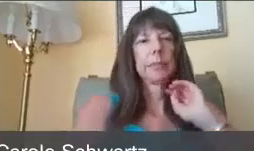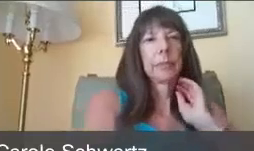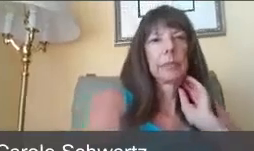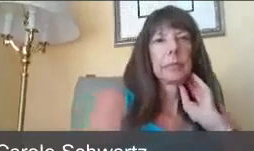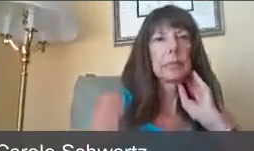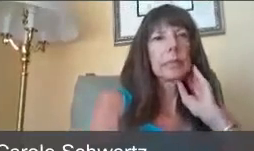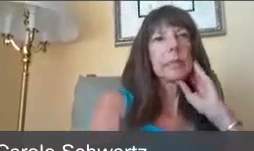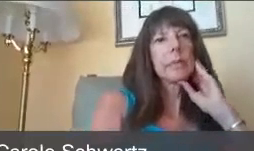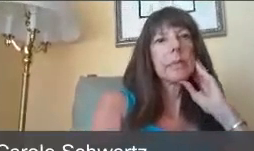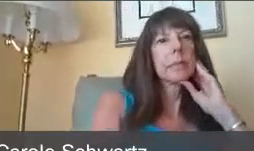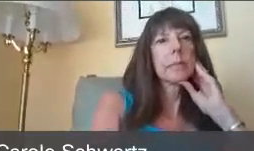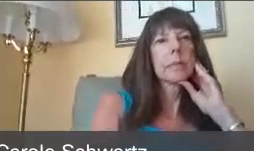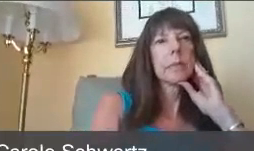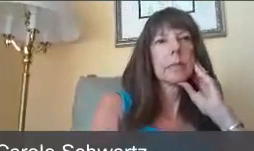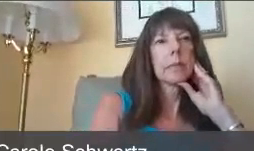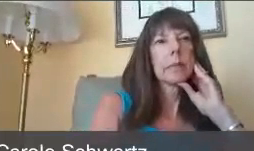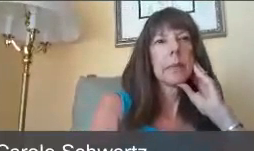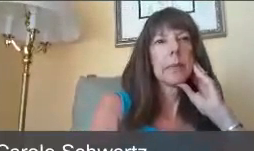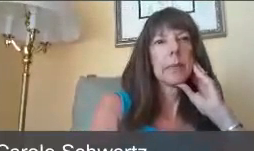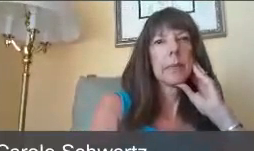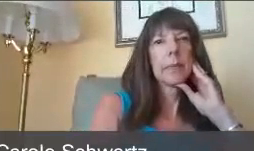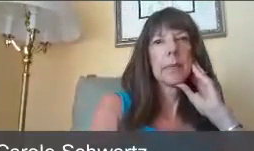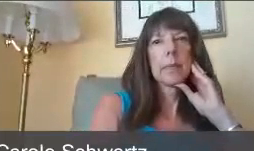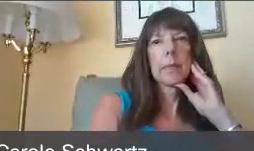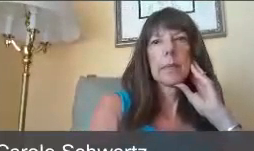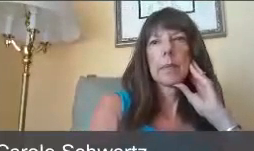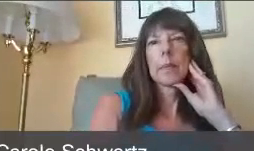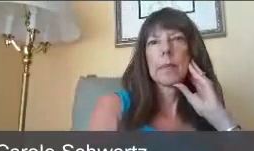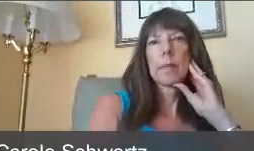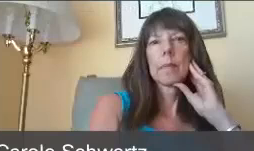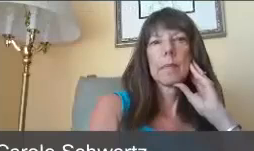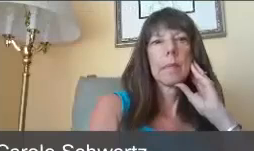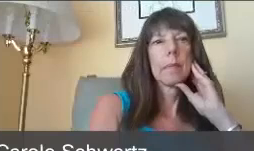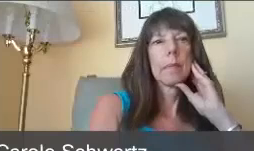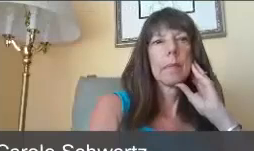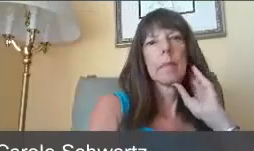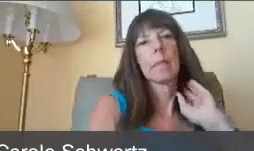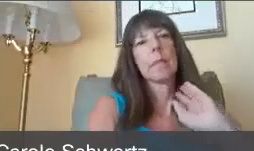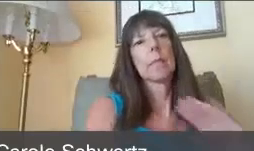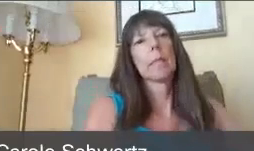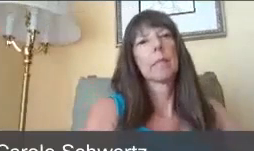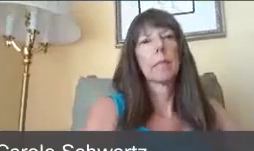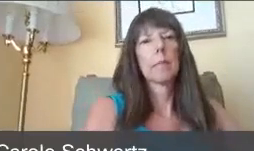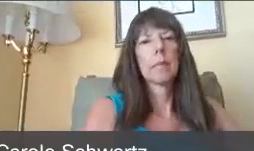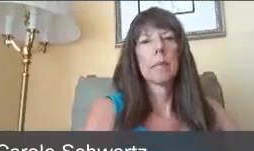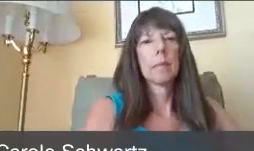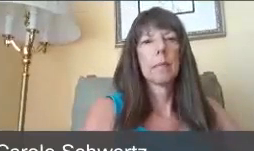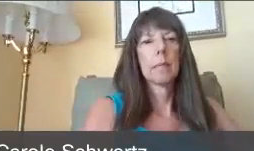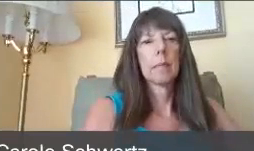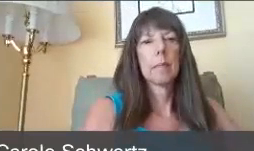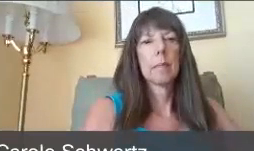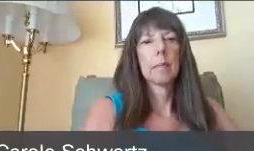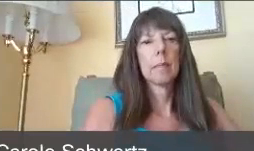another 15 students to make it teams of 3. But we had over 340 teams of students with 3, so that's a pretty